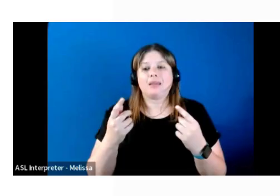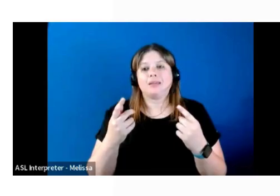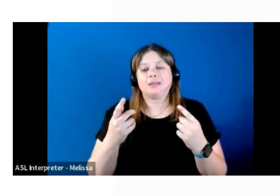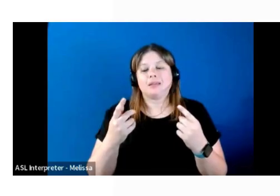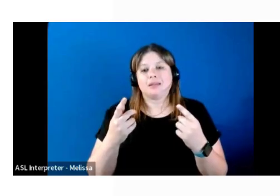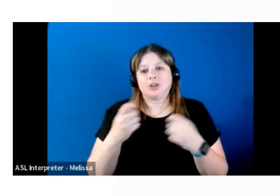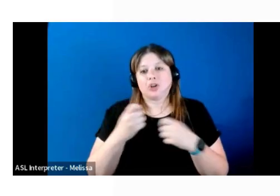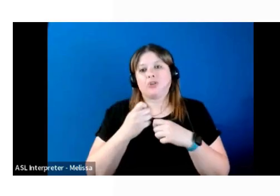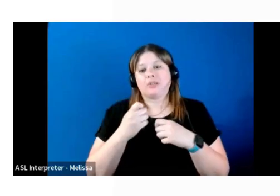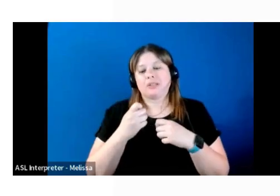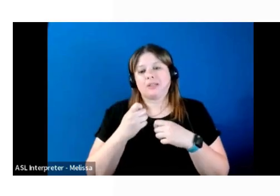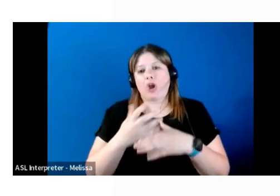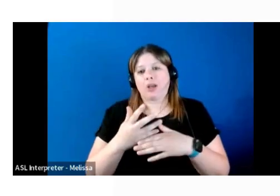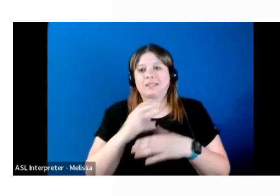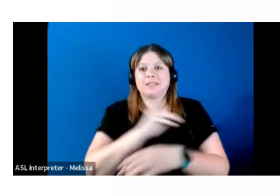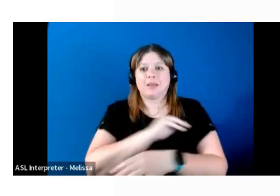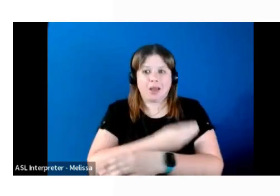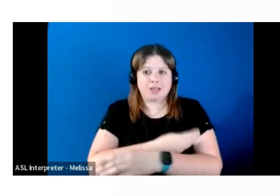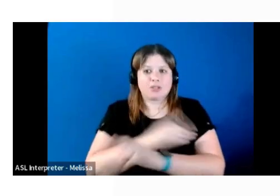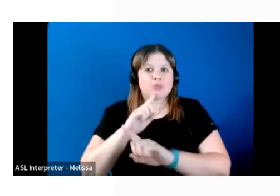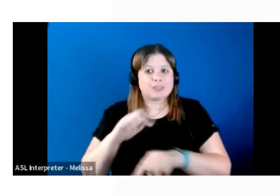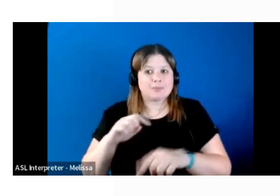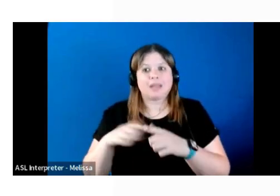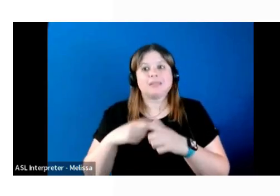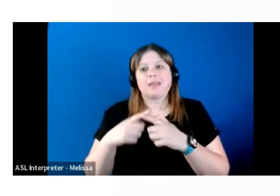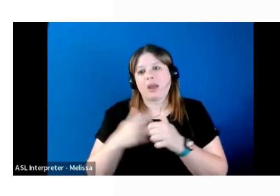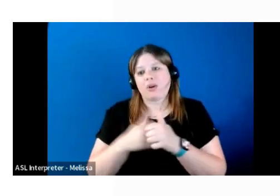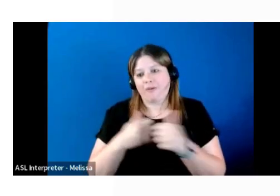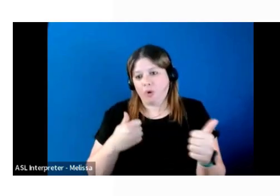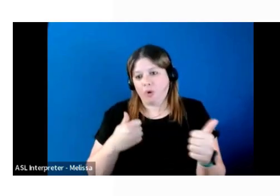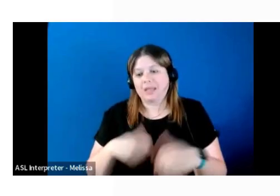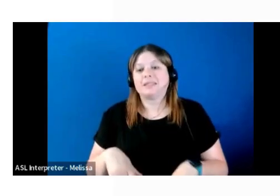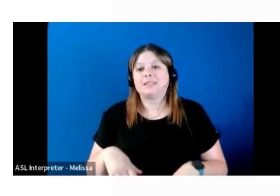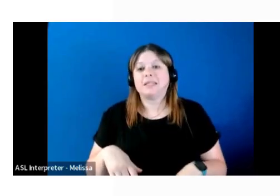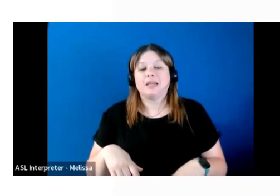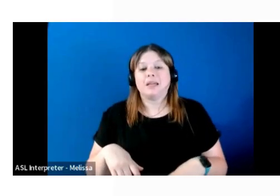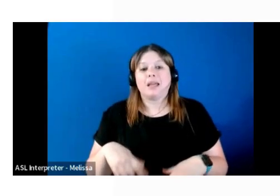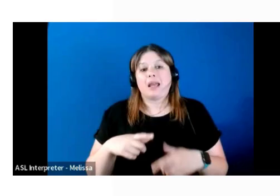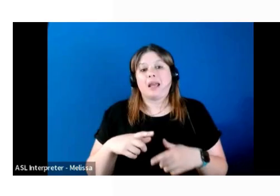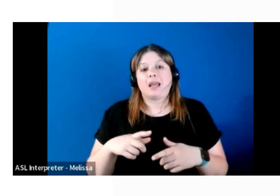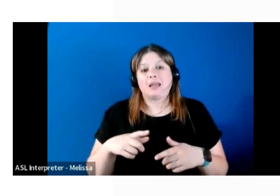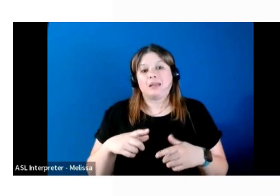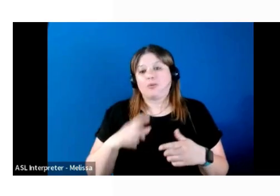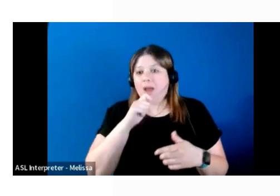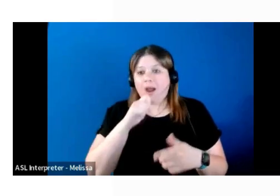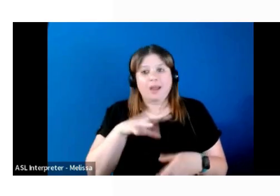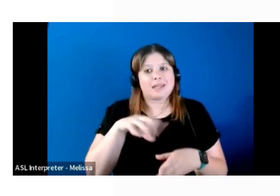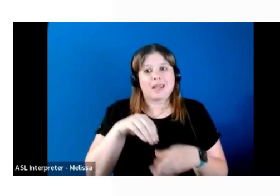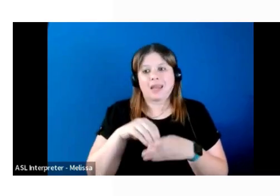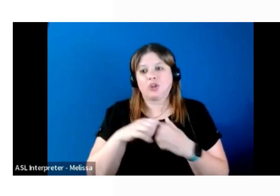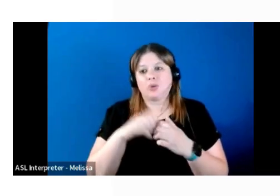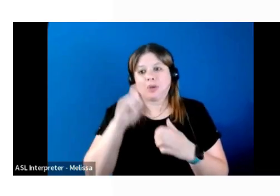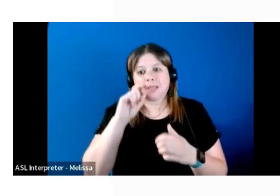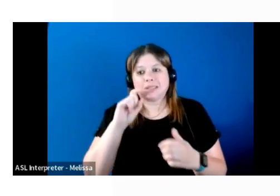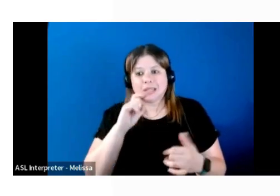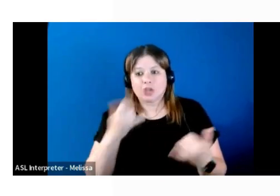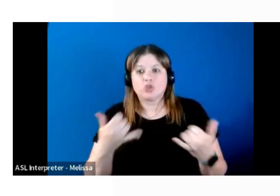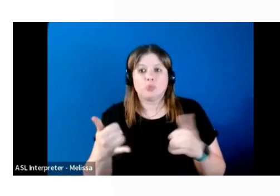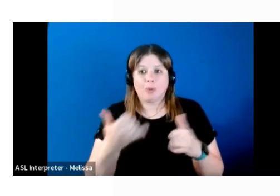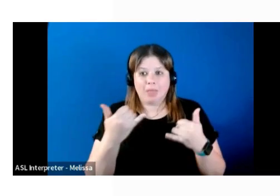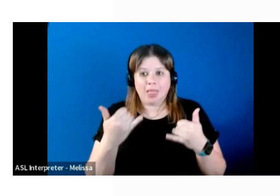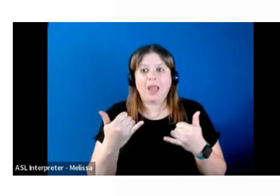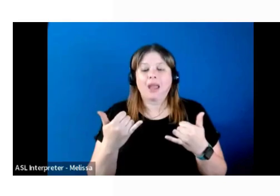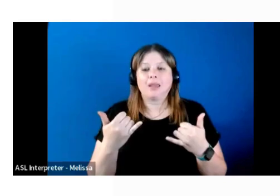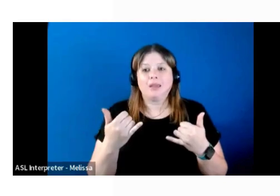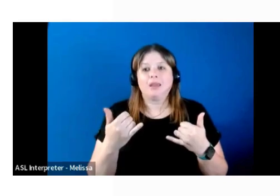And then avoidance, not engaging in sexual play, can